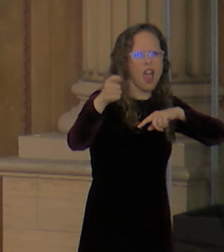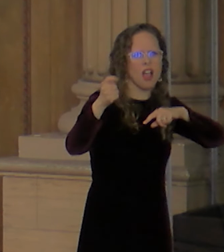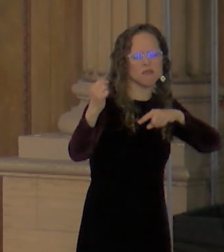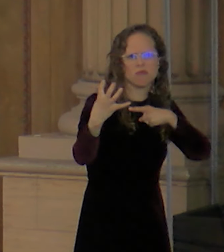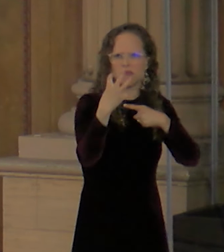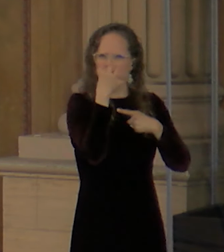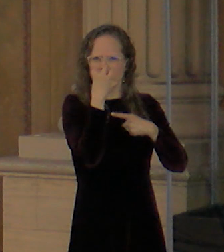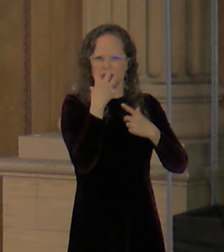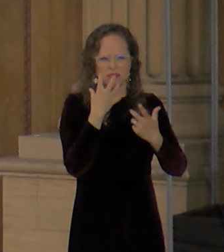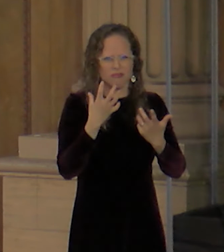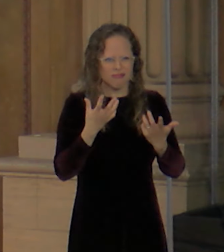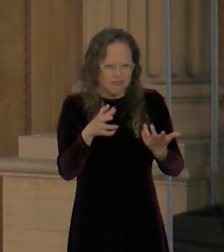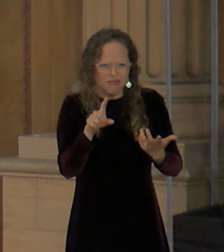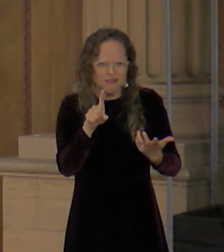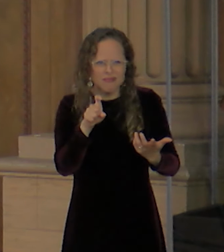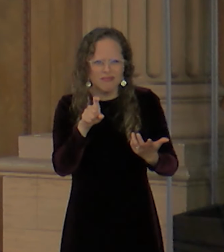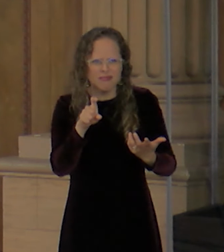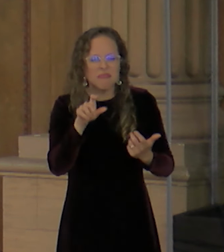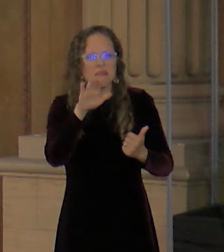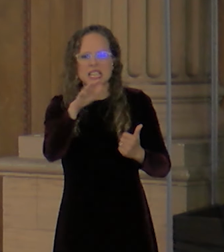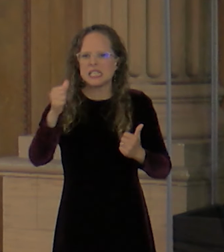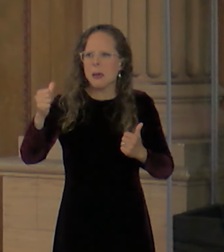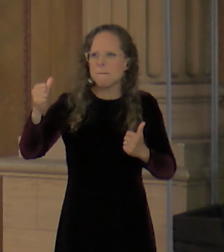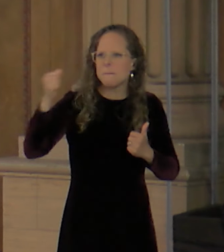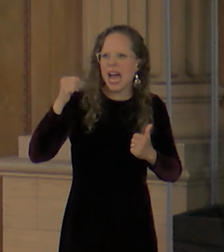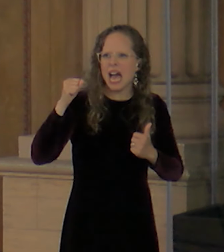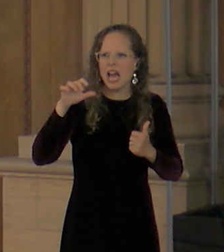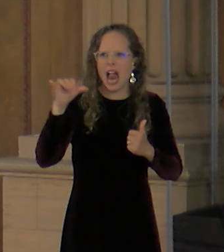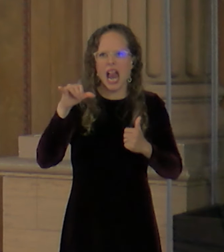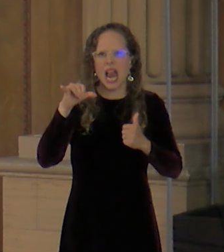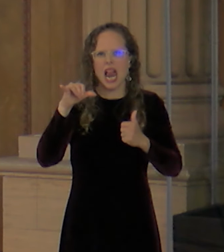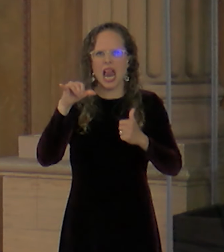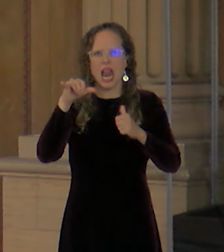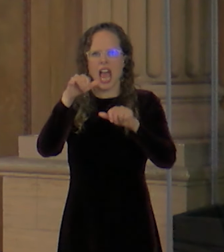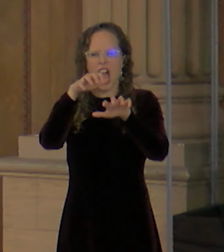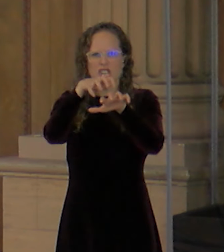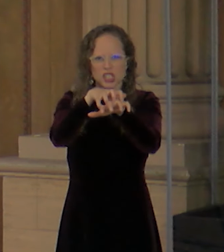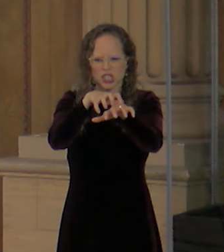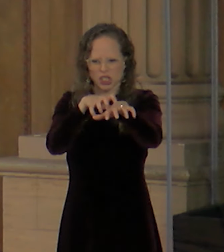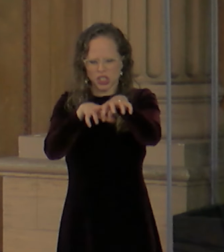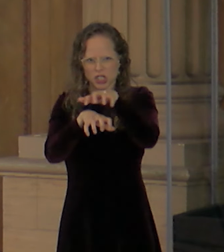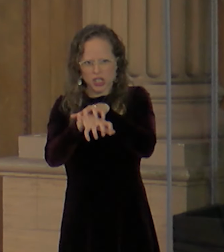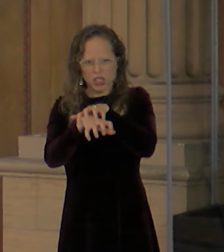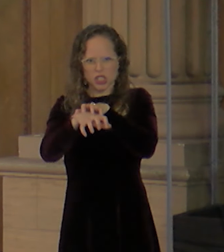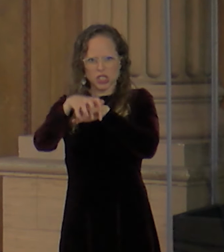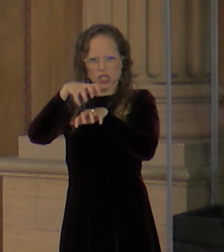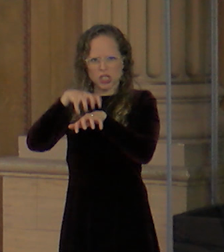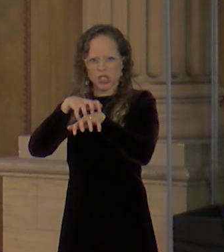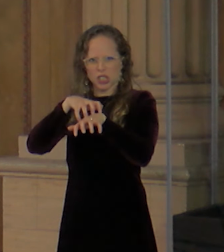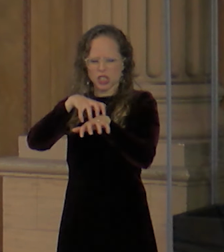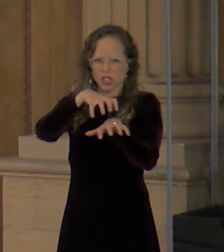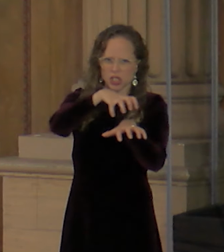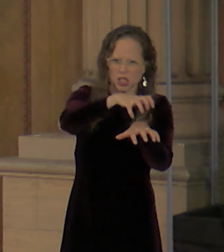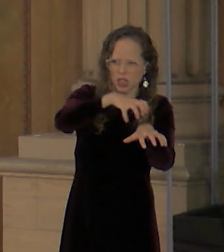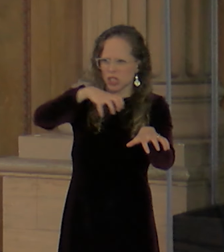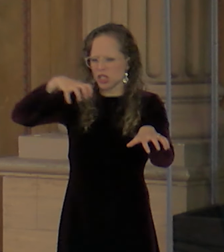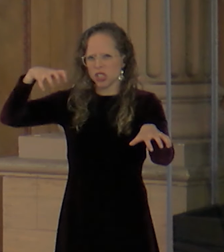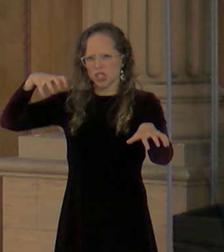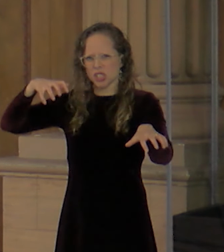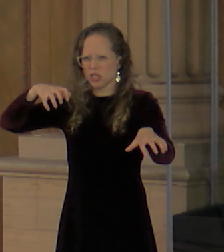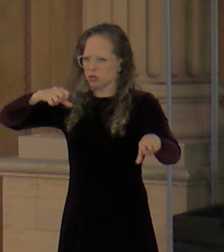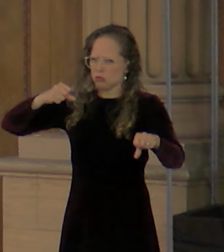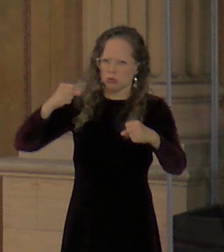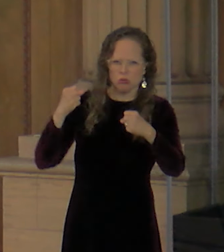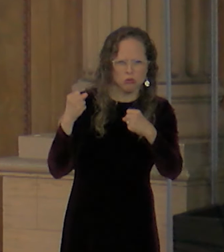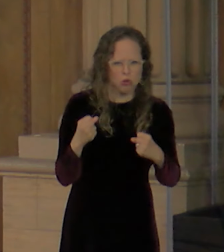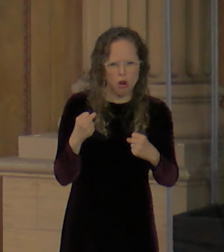terror. His back is made of rows of shields, shut up closely as with a seal. One is so near to another that no